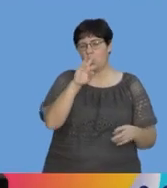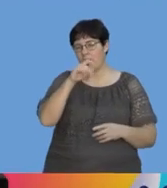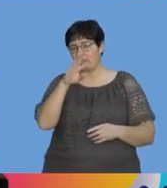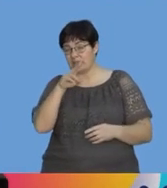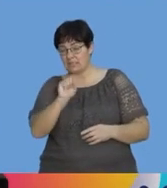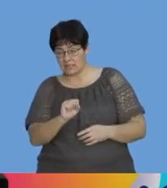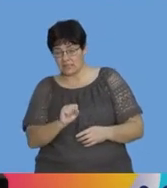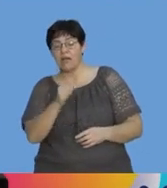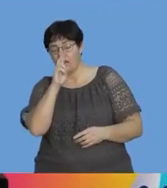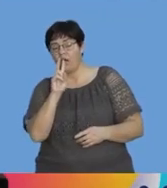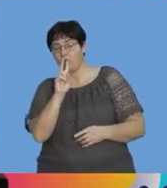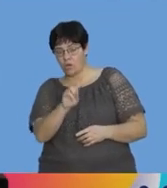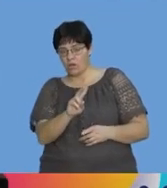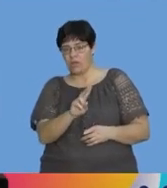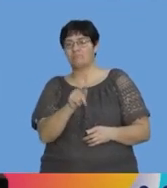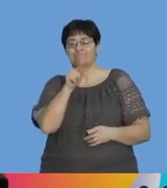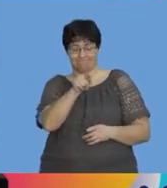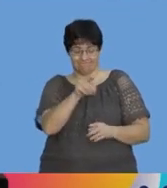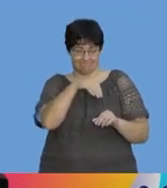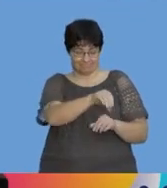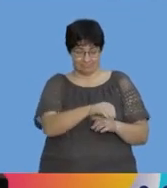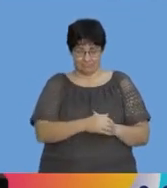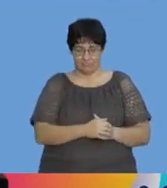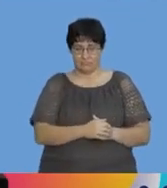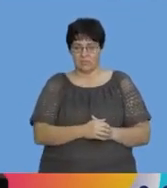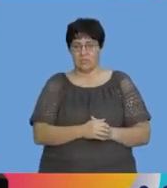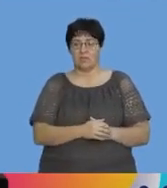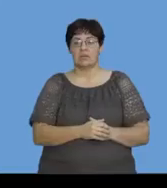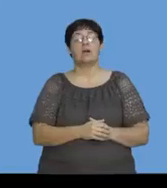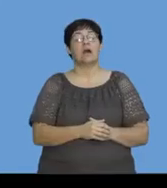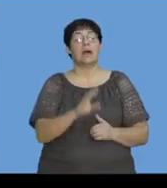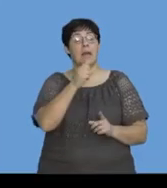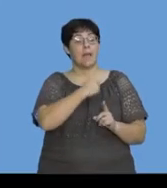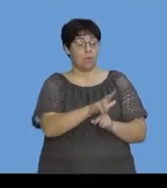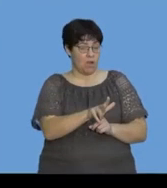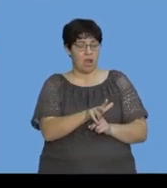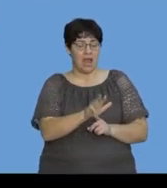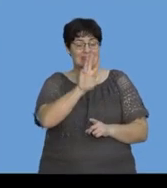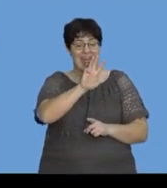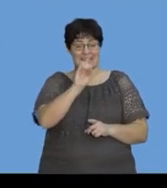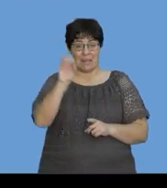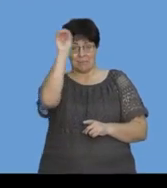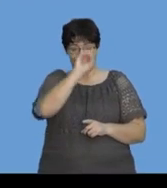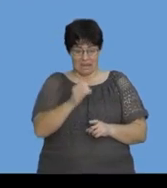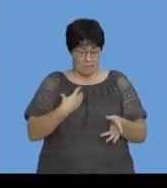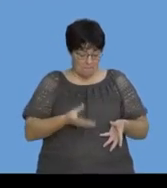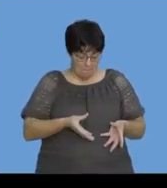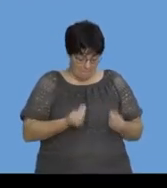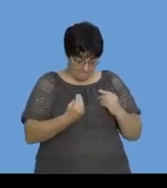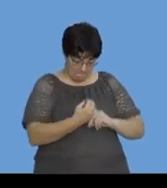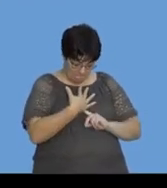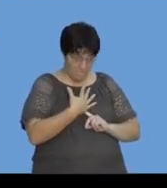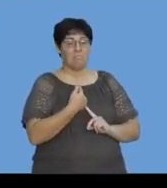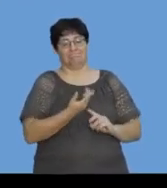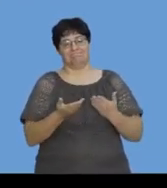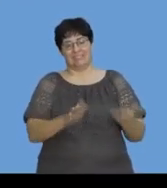right, or rabies, and we're now looking at this piece. Ebola kills up to 90% of